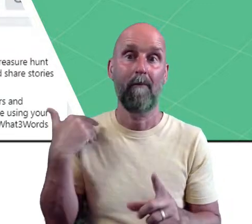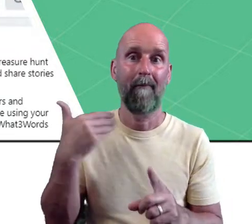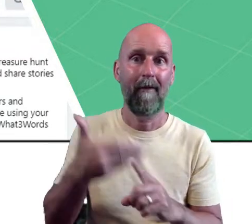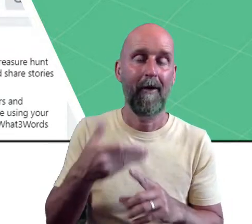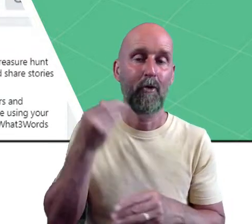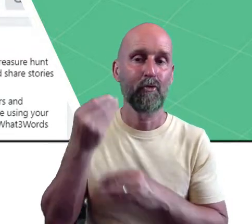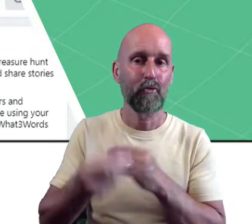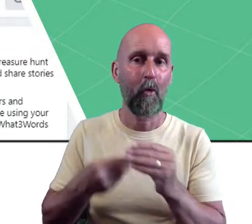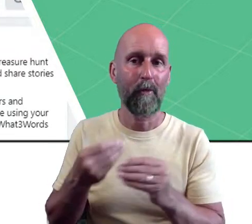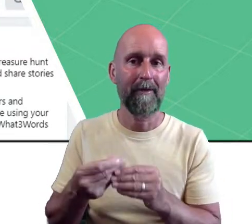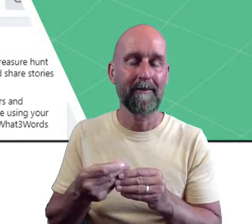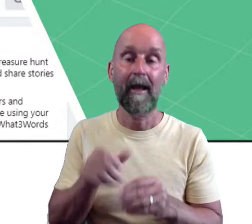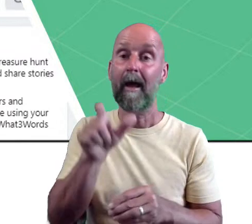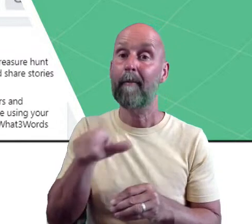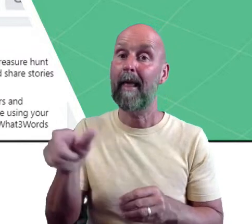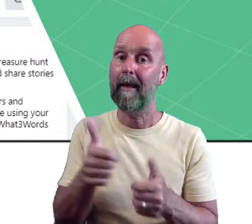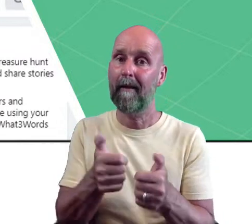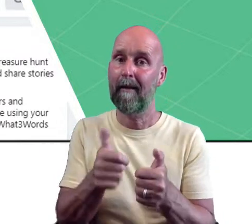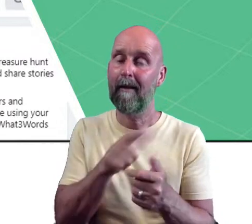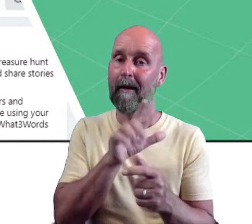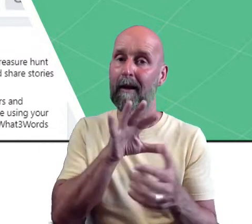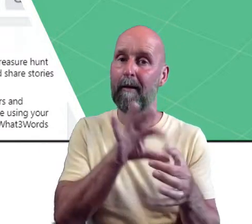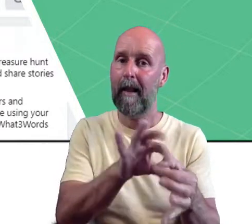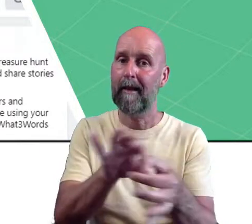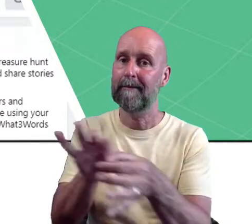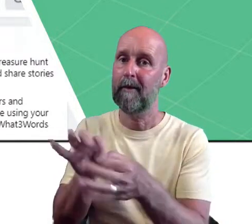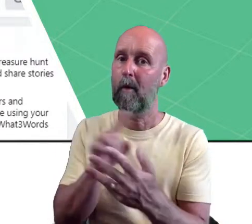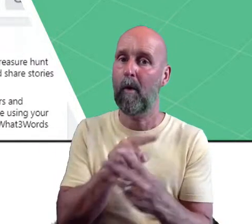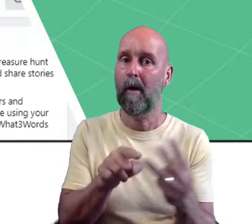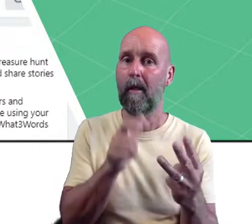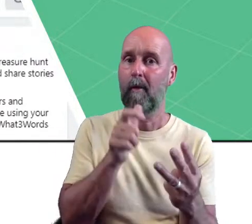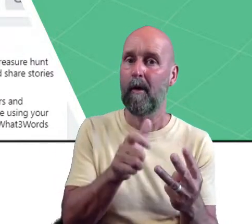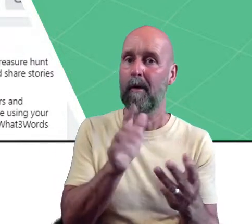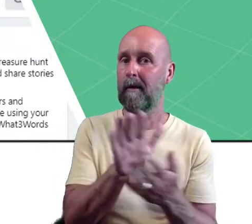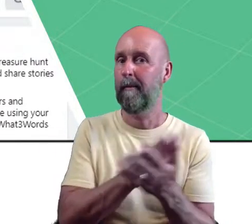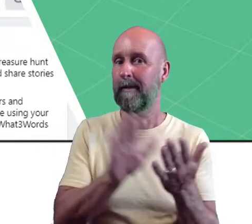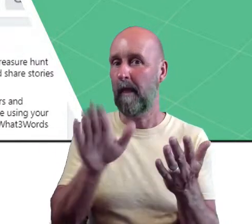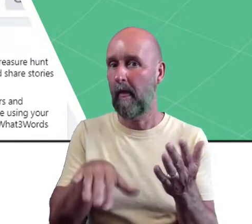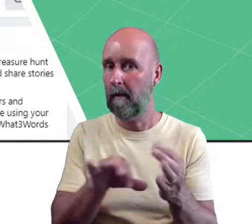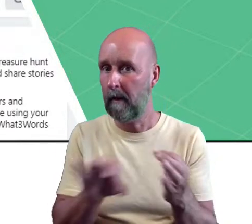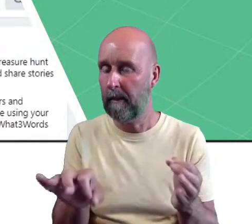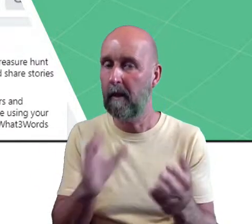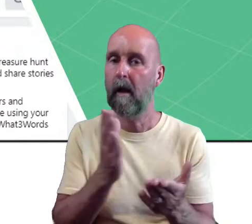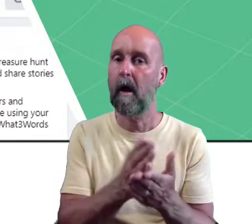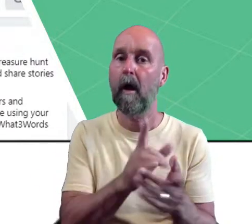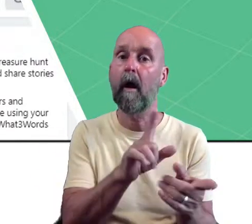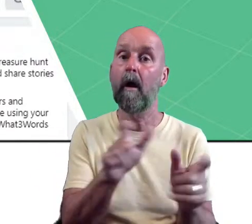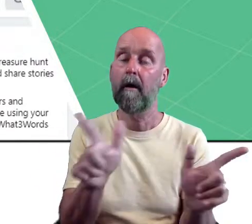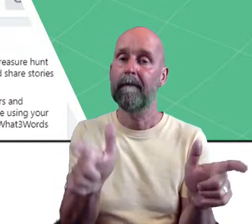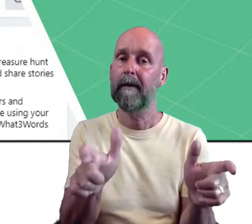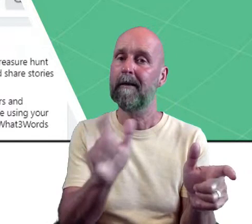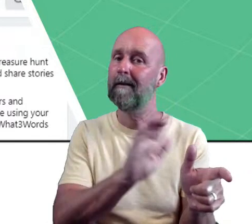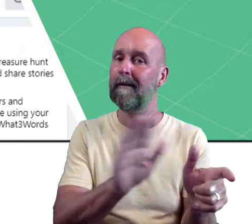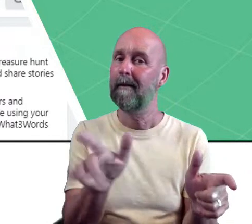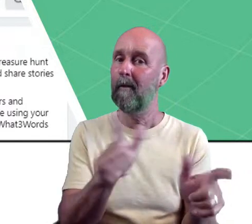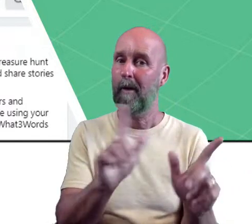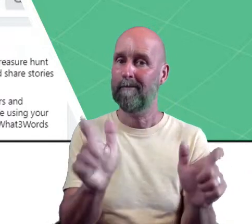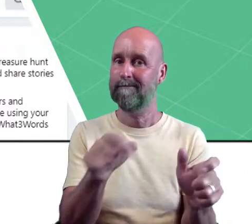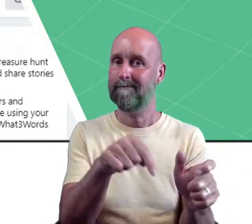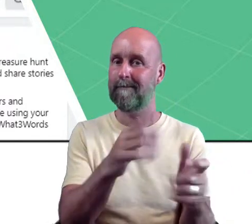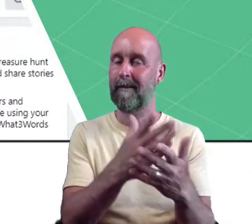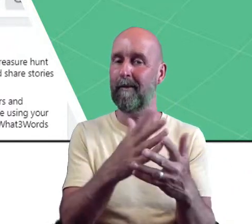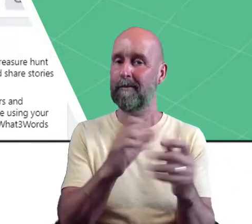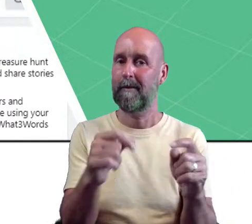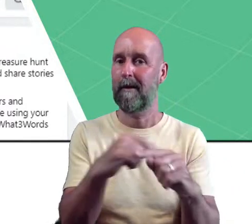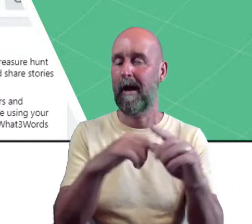activities showed that engaging with places isn't just this meaningless method of abstraction. Places aren't just made of these abstract signifiers,